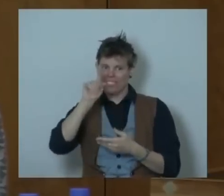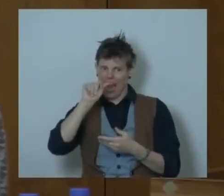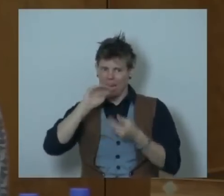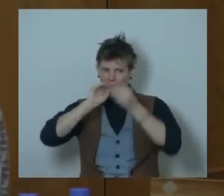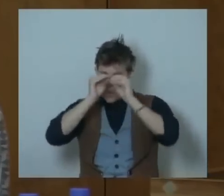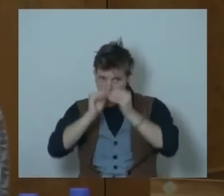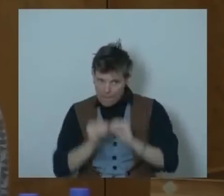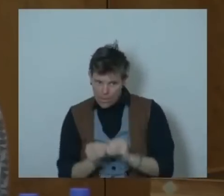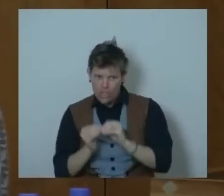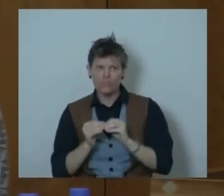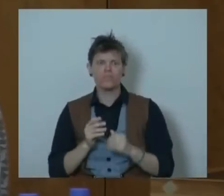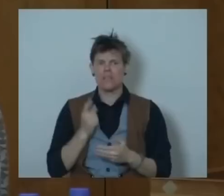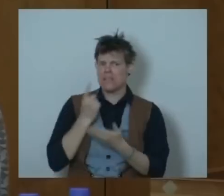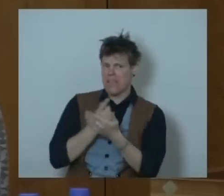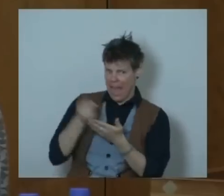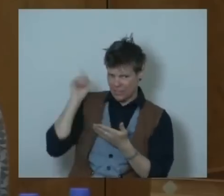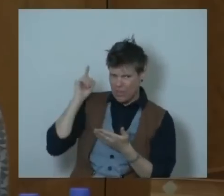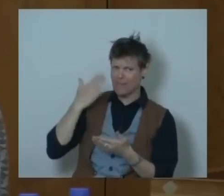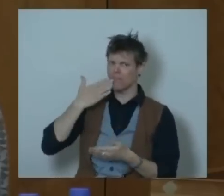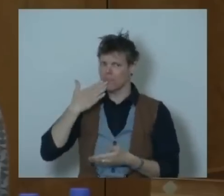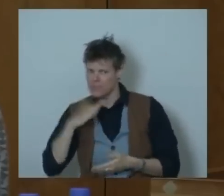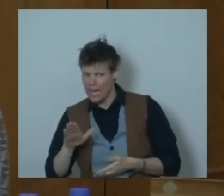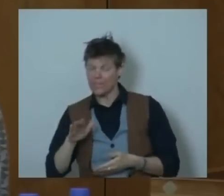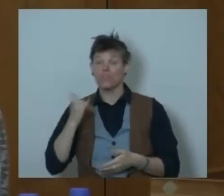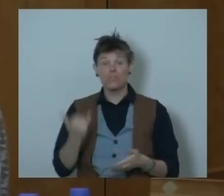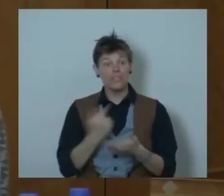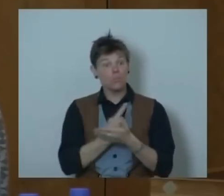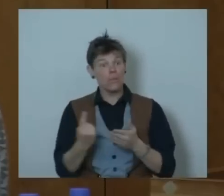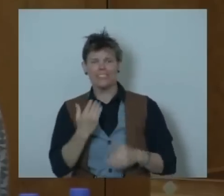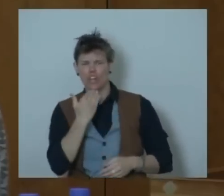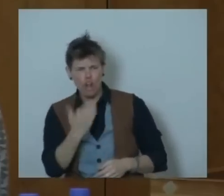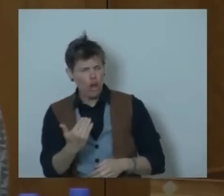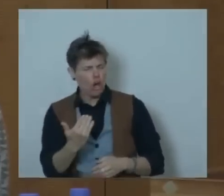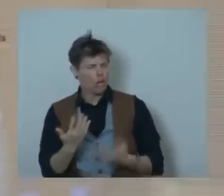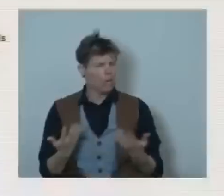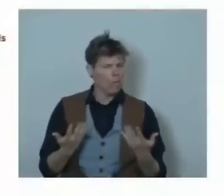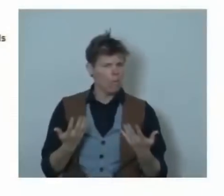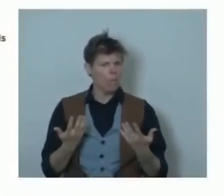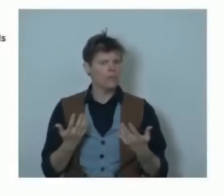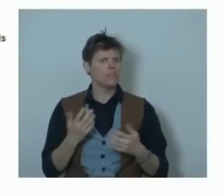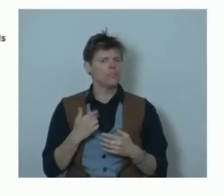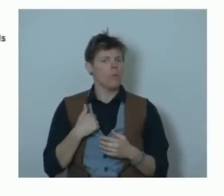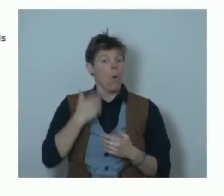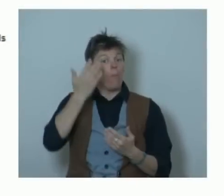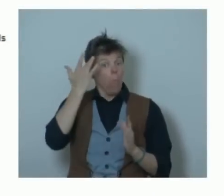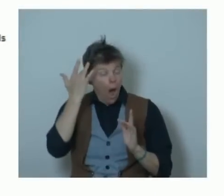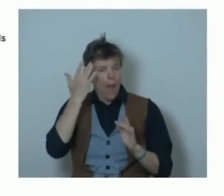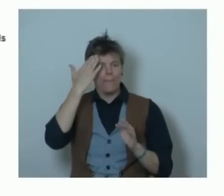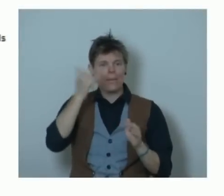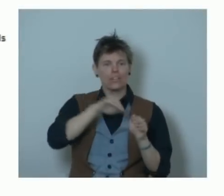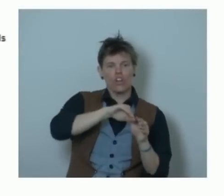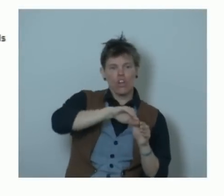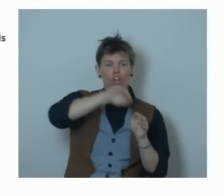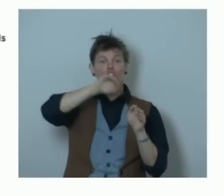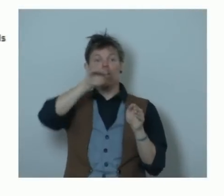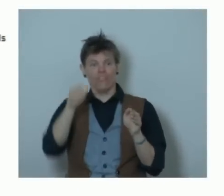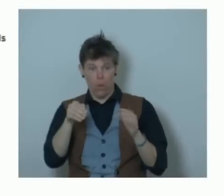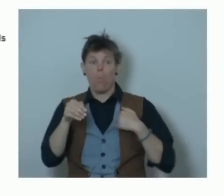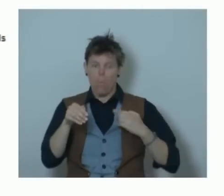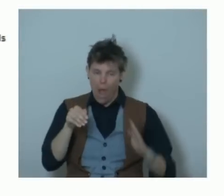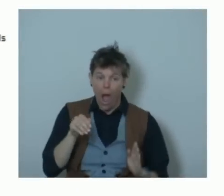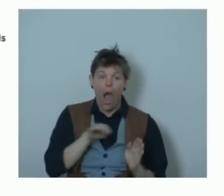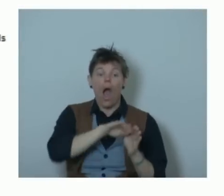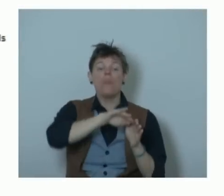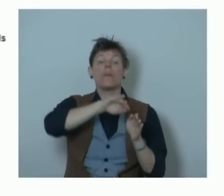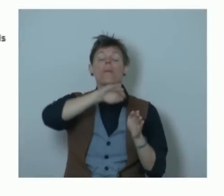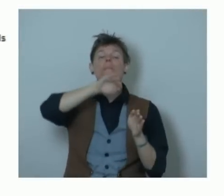bad and this week it's looking really good. How can that be? Well, one of the advantages of exponential curves is, while they go up exponentially, they also come back down